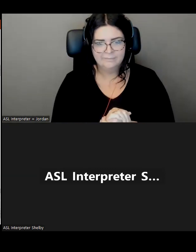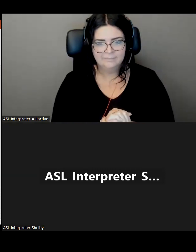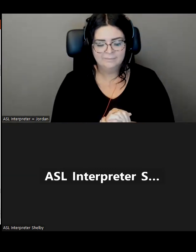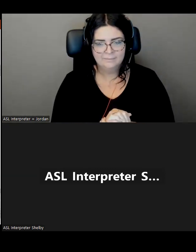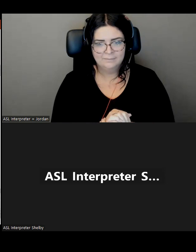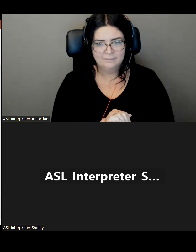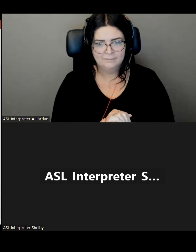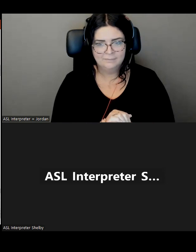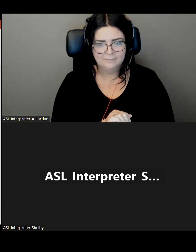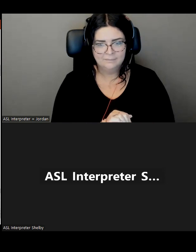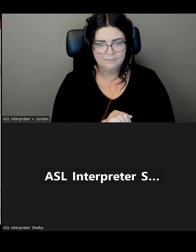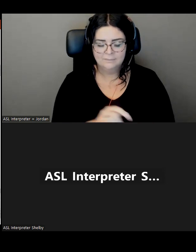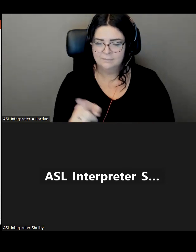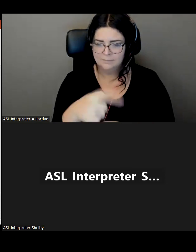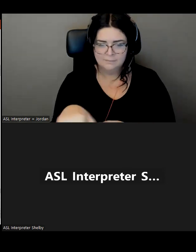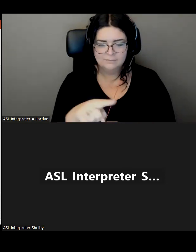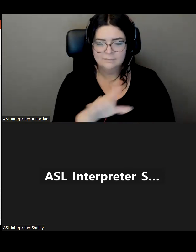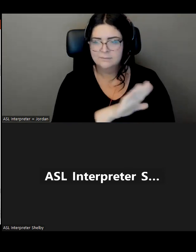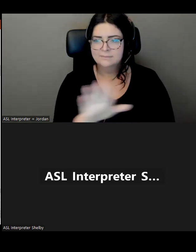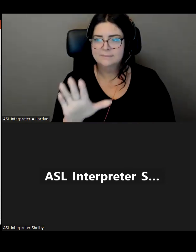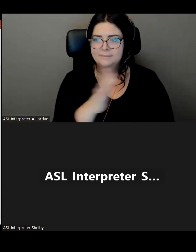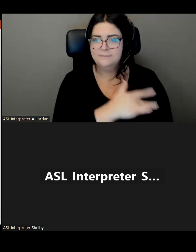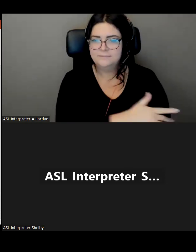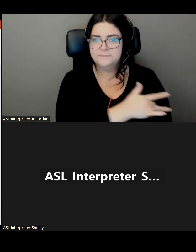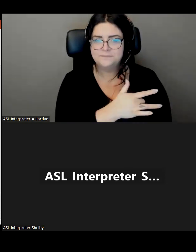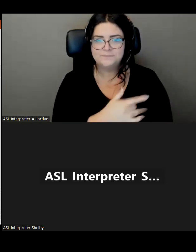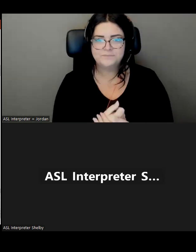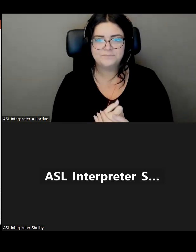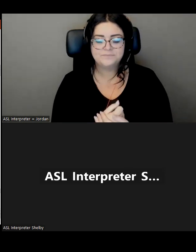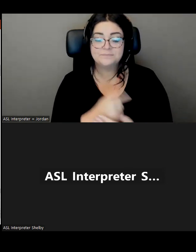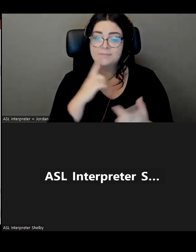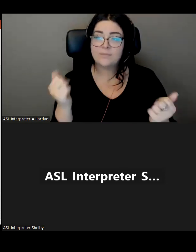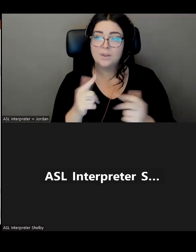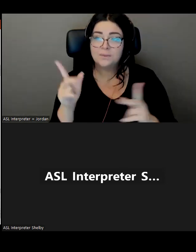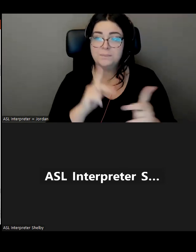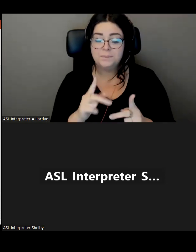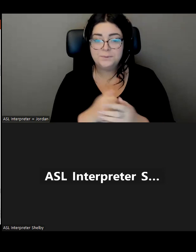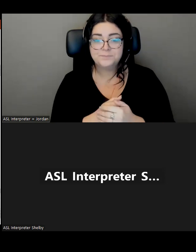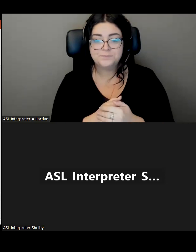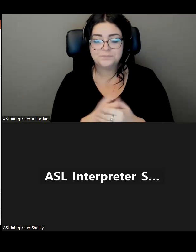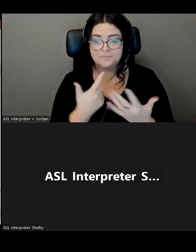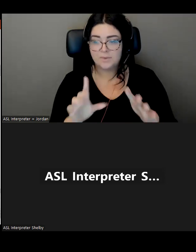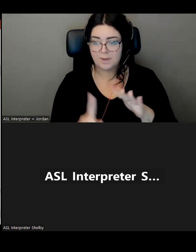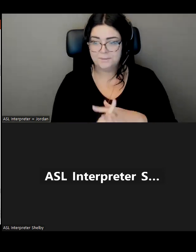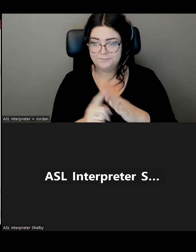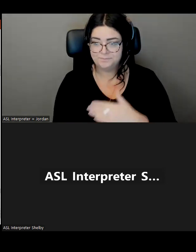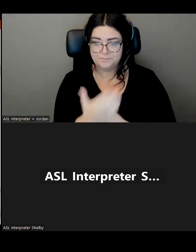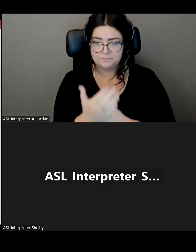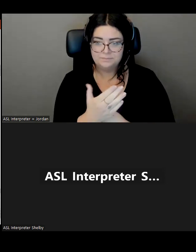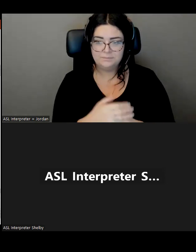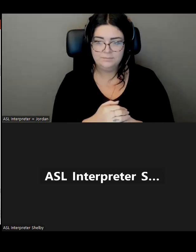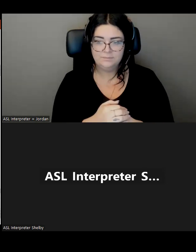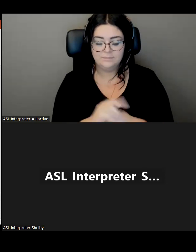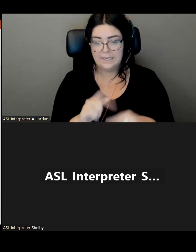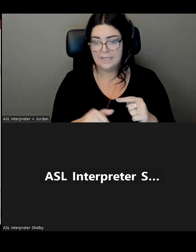the folks, I guess, across the province, which is really great. And for everybody that's attended this morning, I think there's, see, I can't